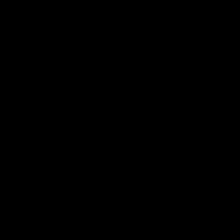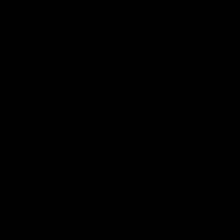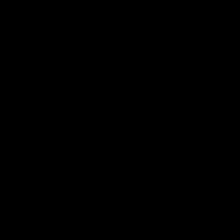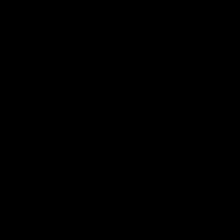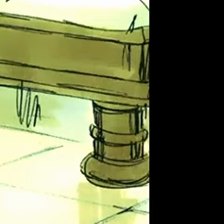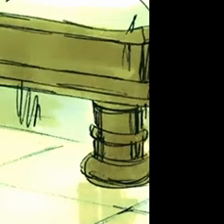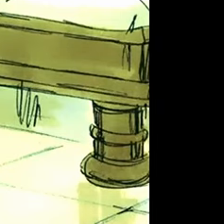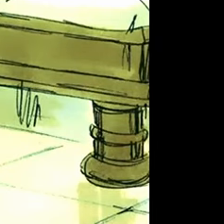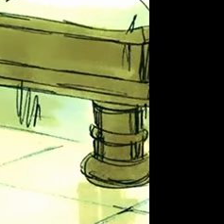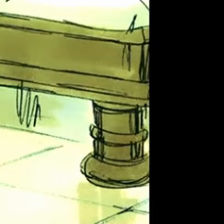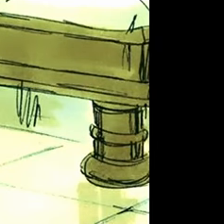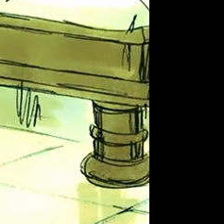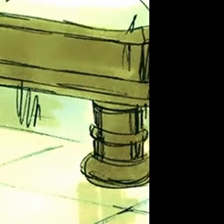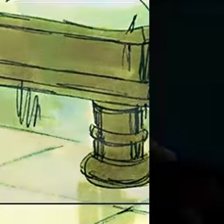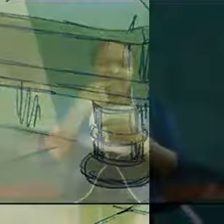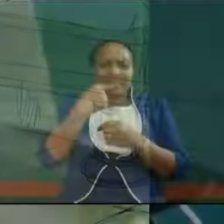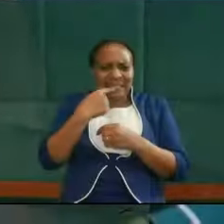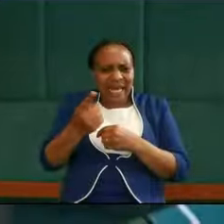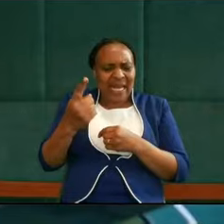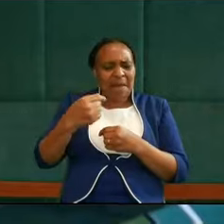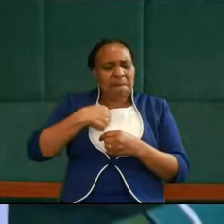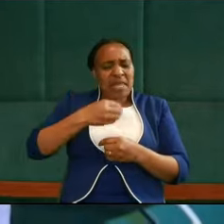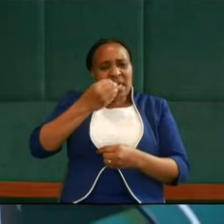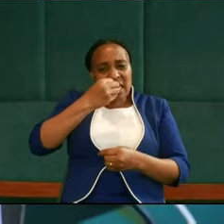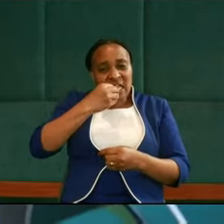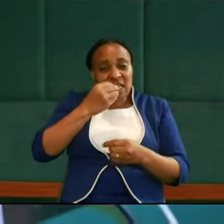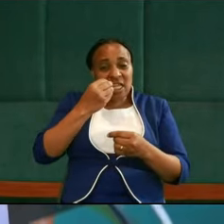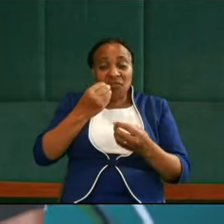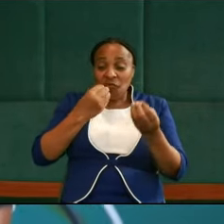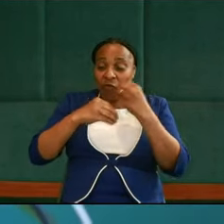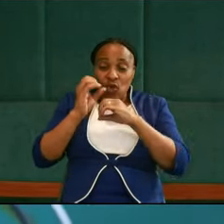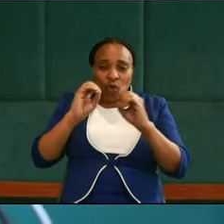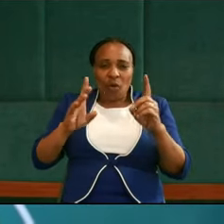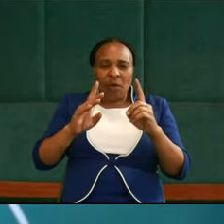no food. Remember, before